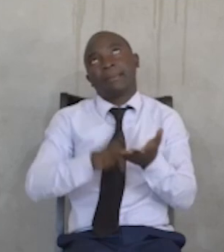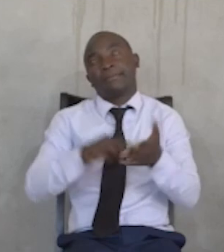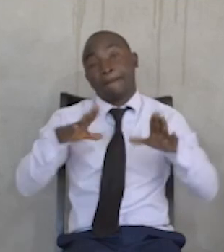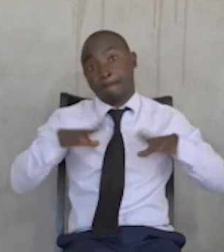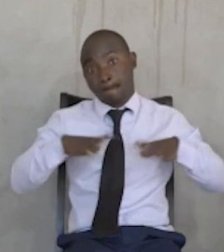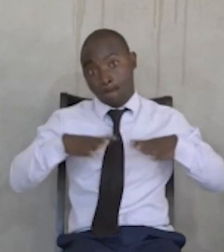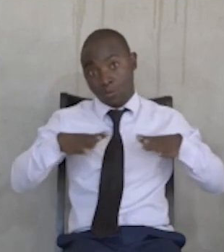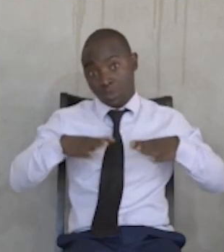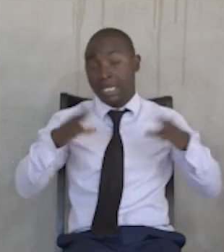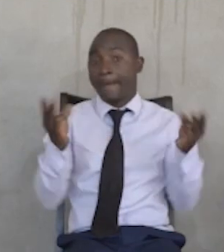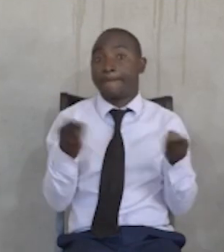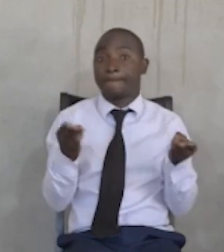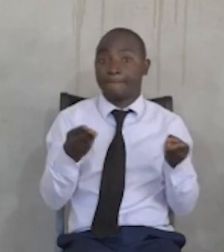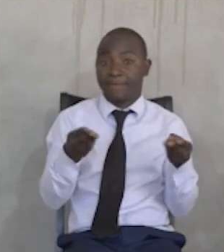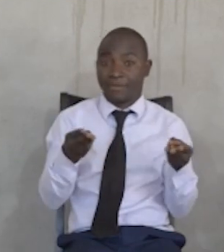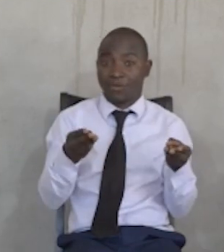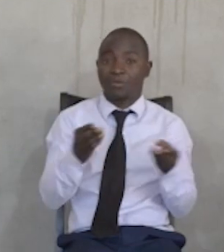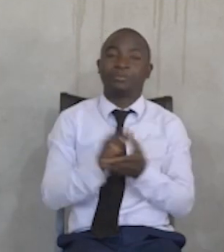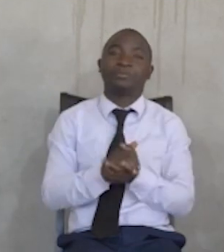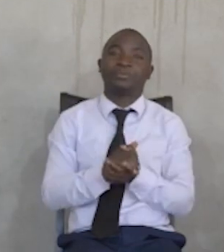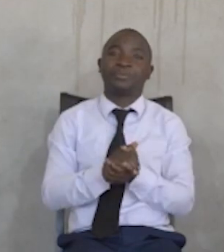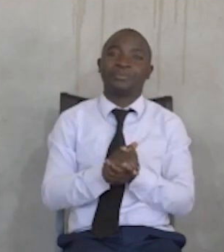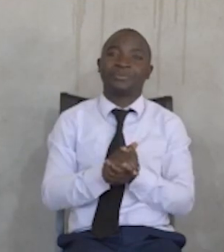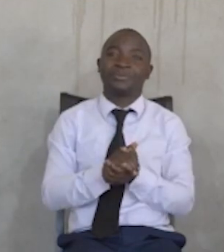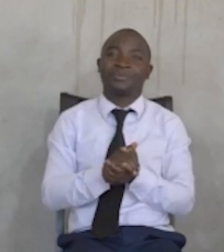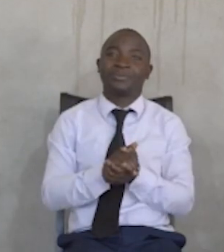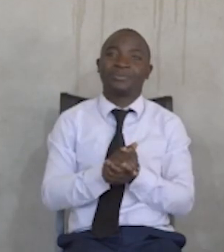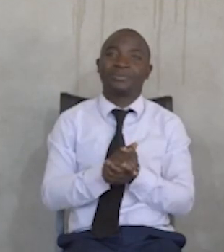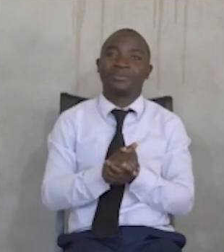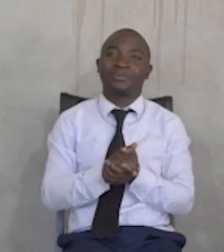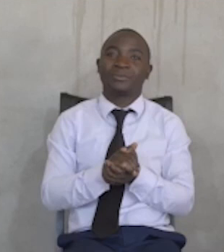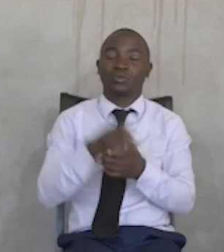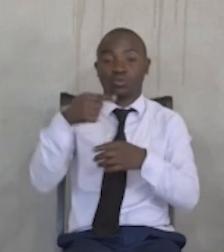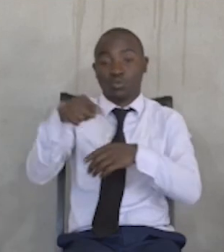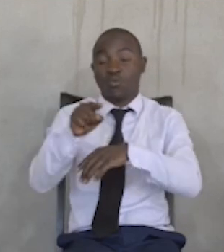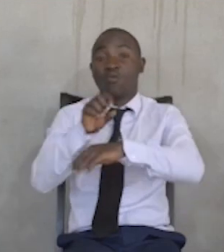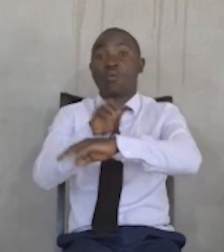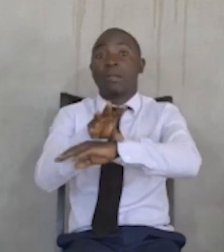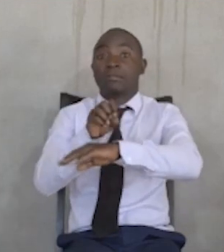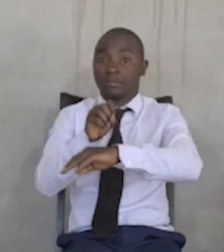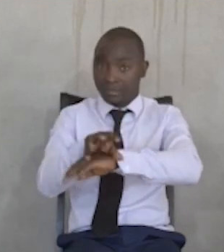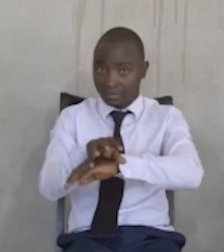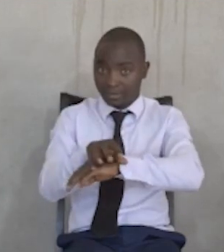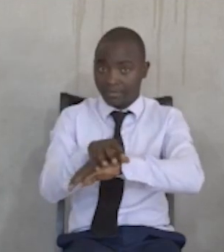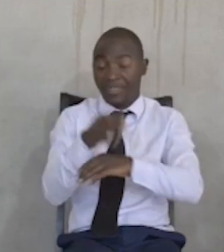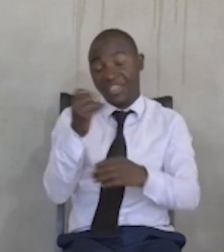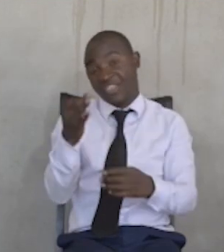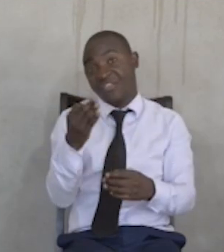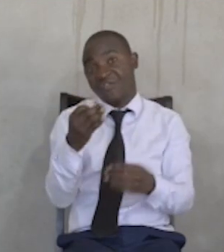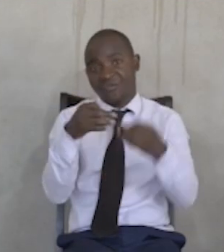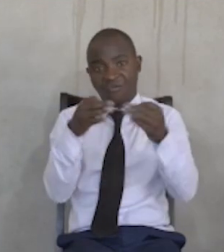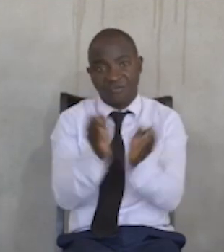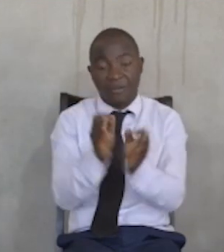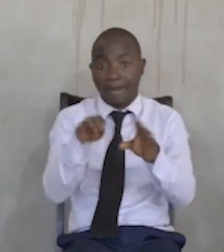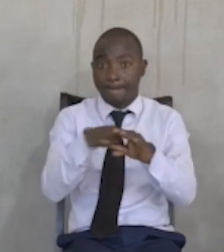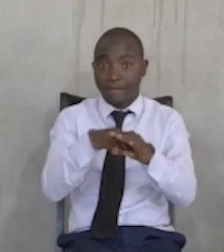important for people to undergo genetic counseling if they have a family member